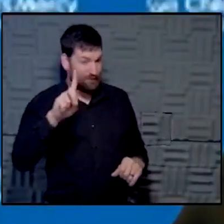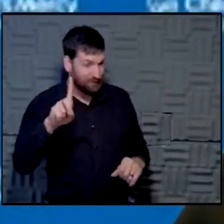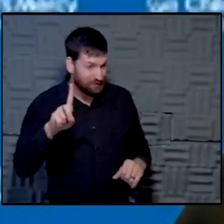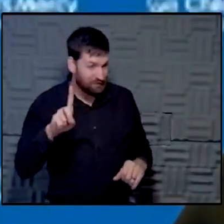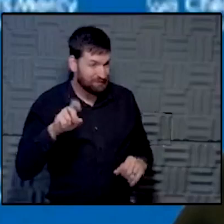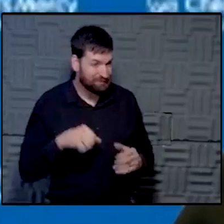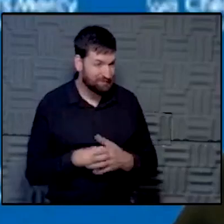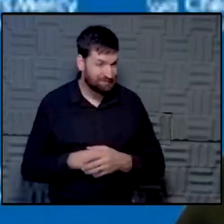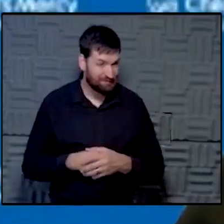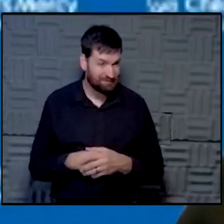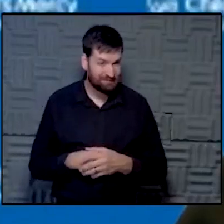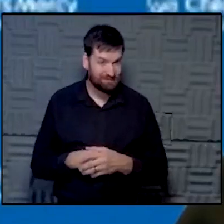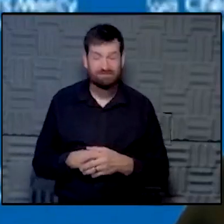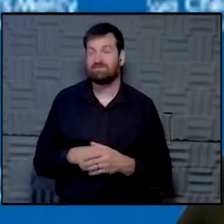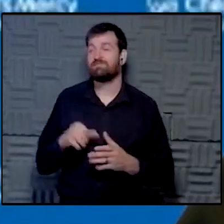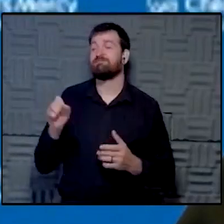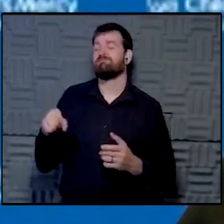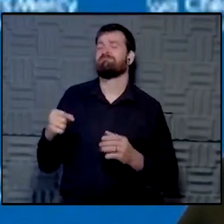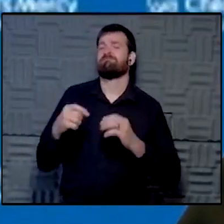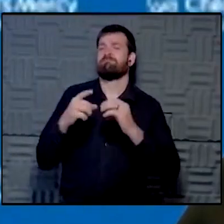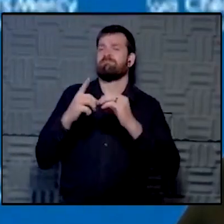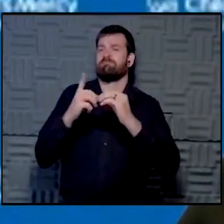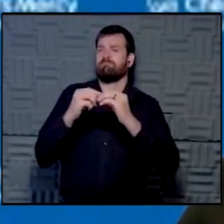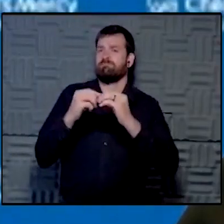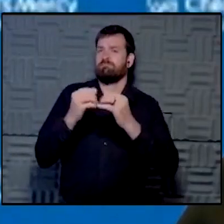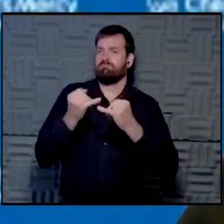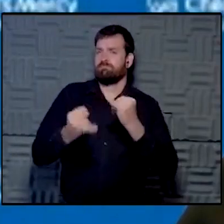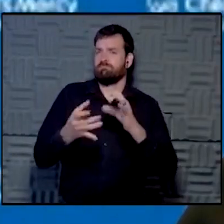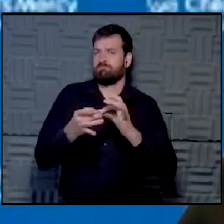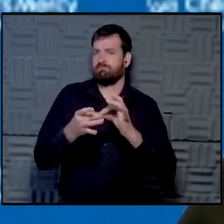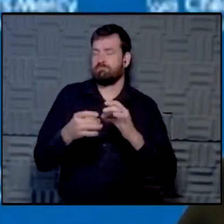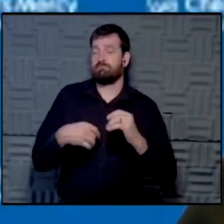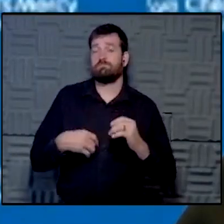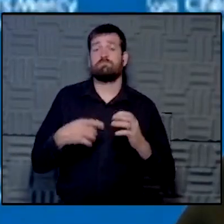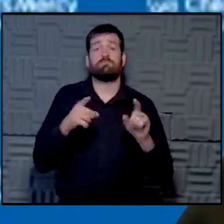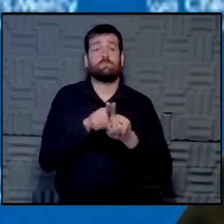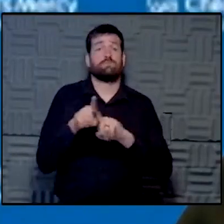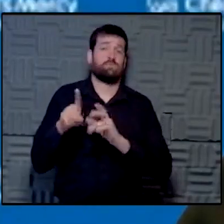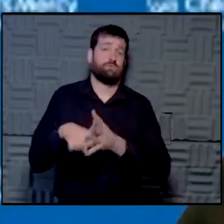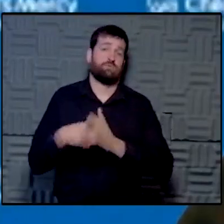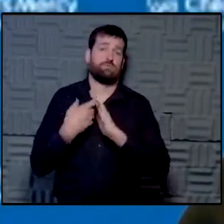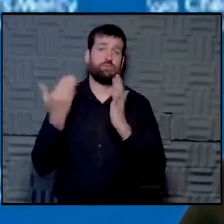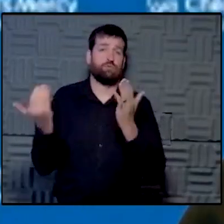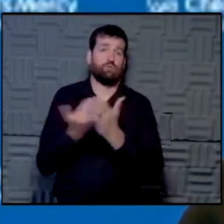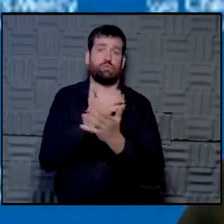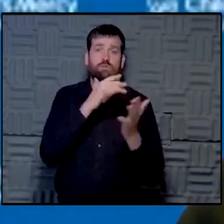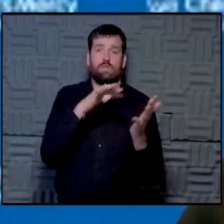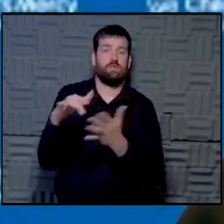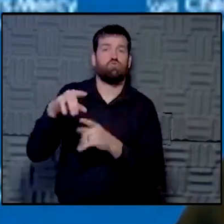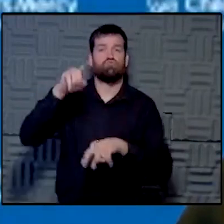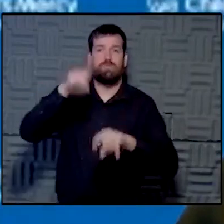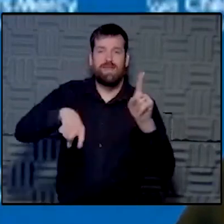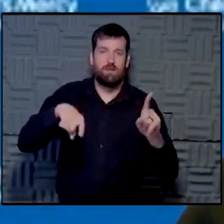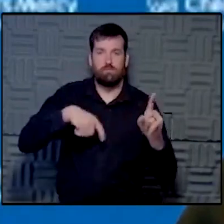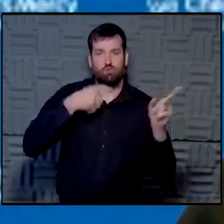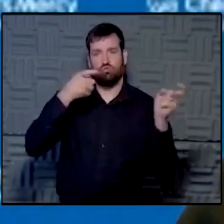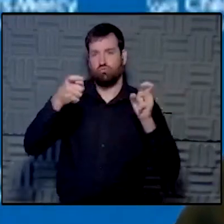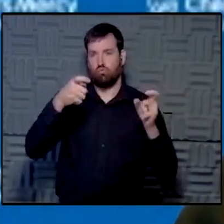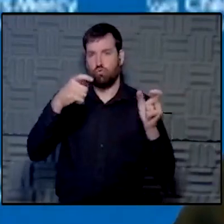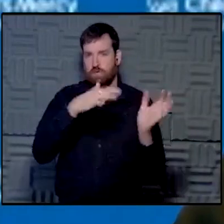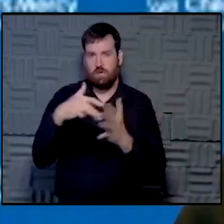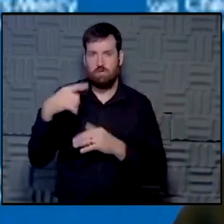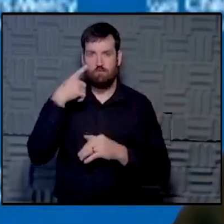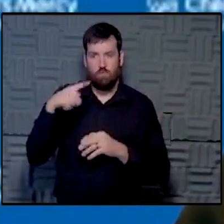question or state? Yeah, one last statement. We're also going to start a new study, a randomized control study to assess